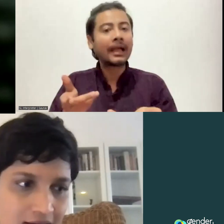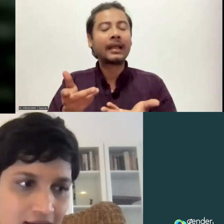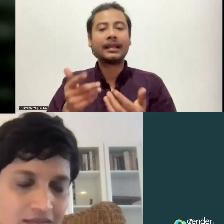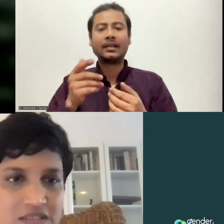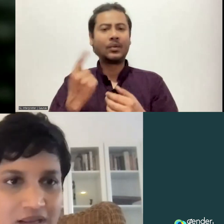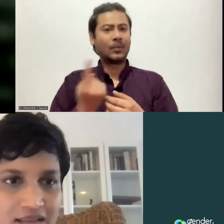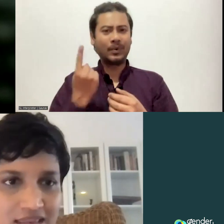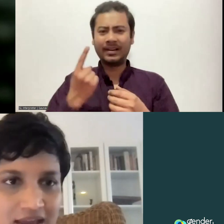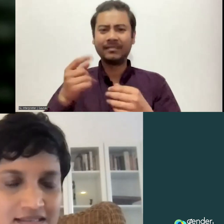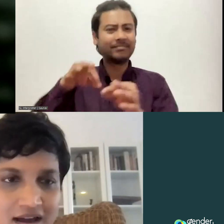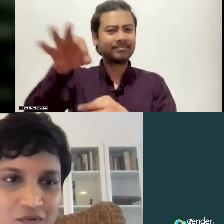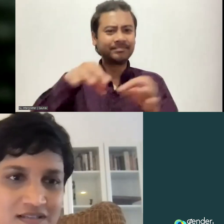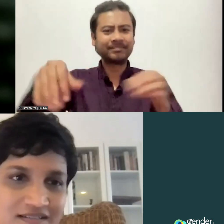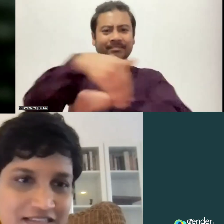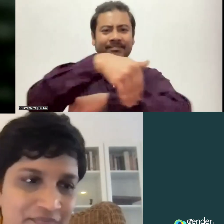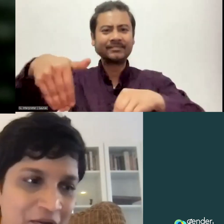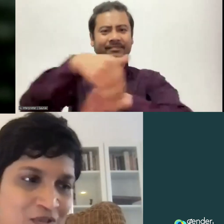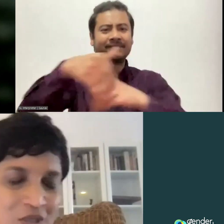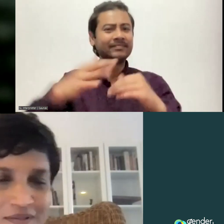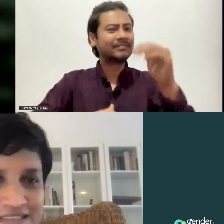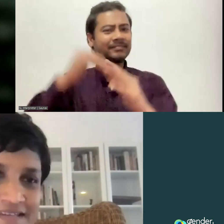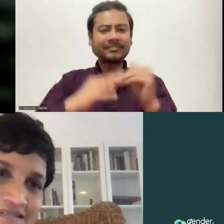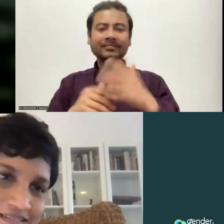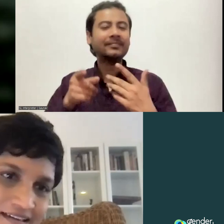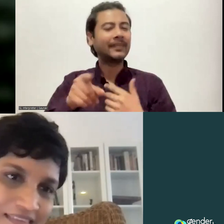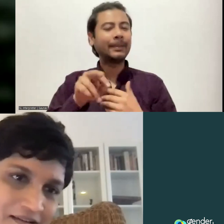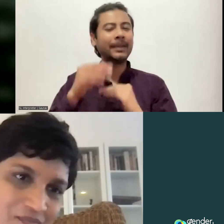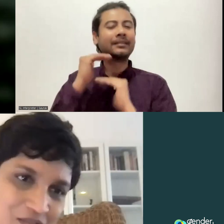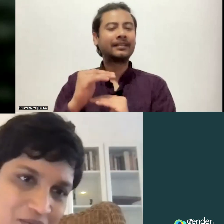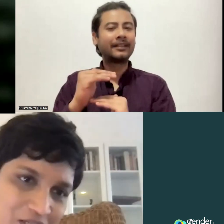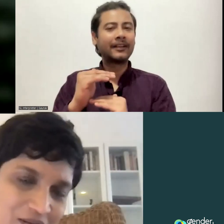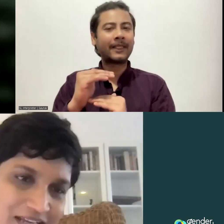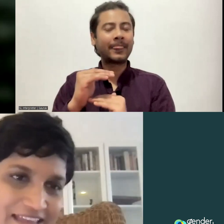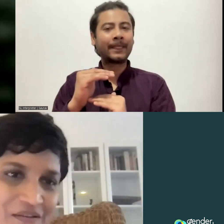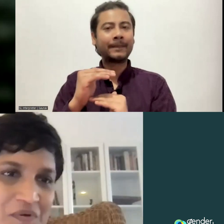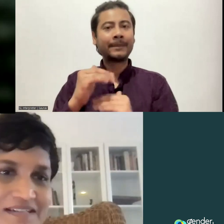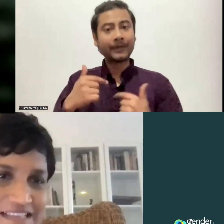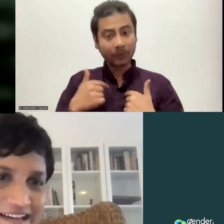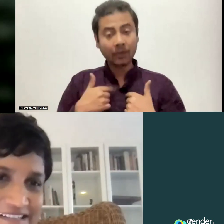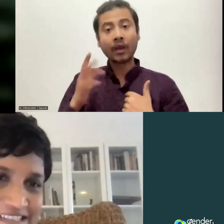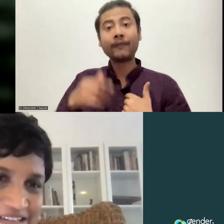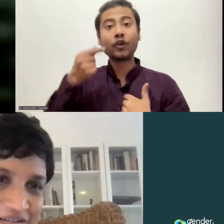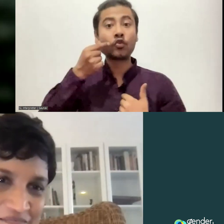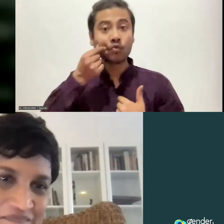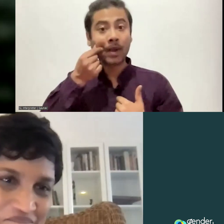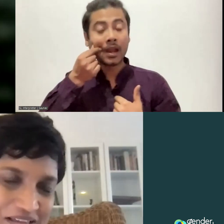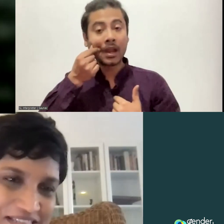applying, that's where I think as a counter, there's something called human-centered design that comes into picture. But again, the word design